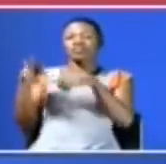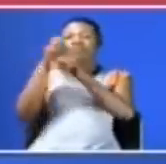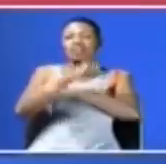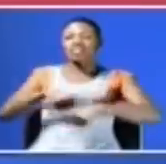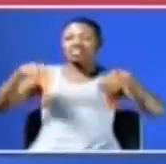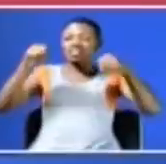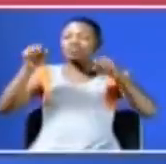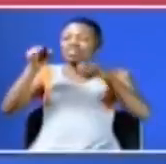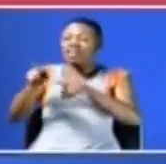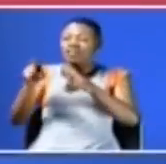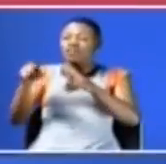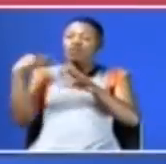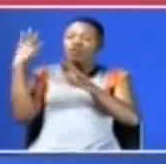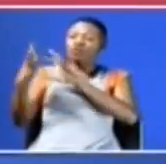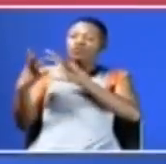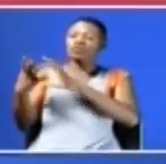is conflicted.